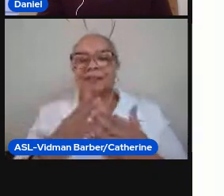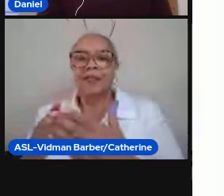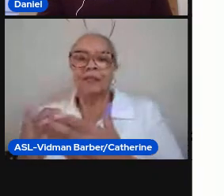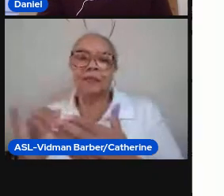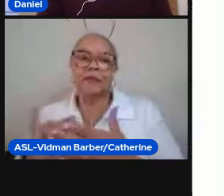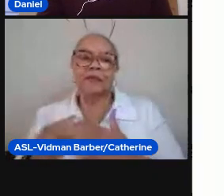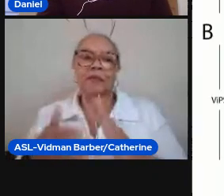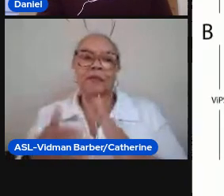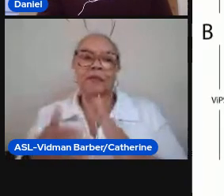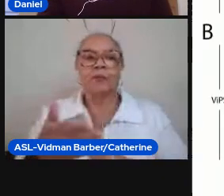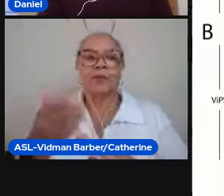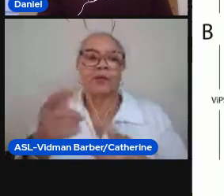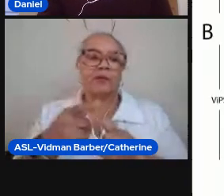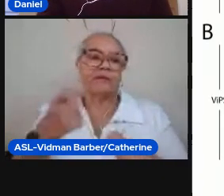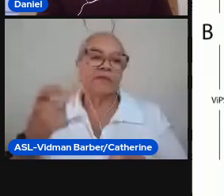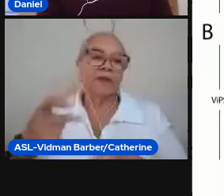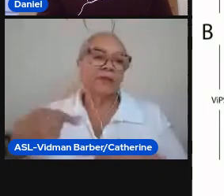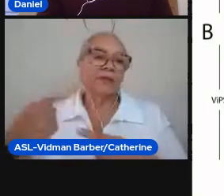following vaccination.